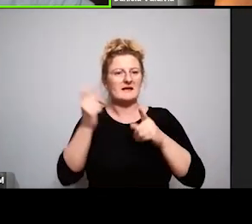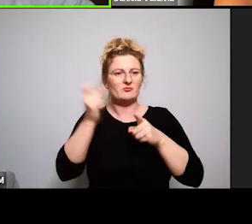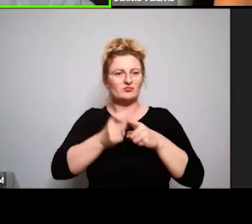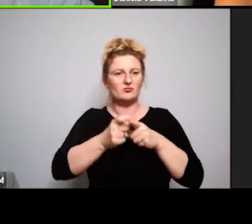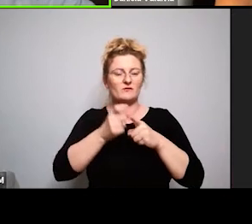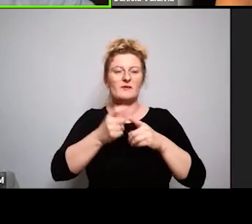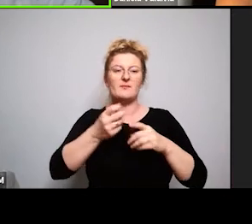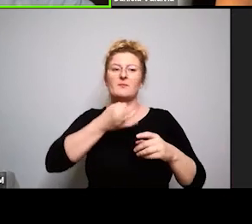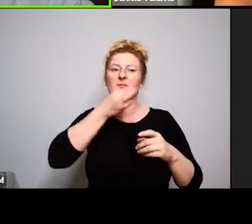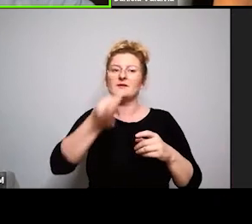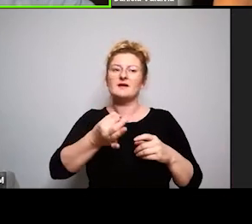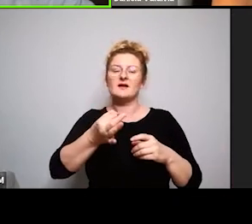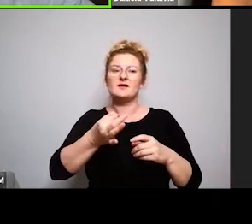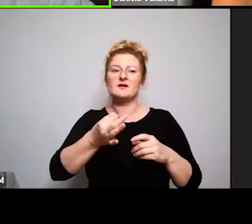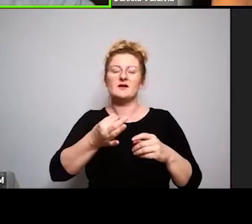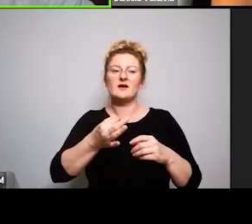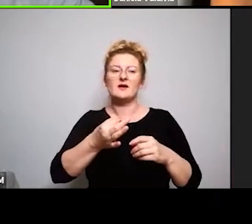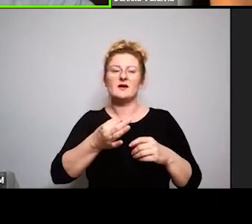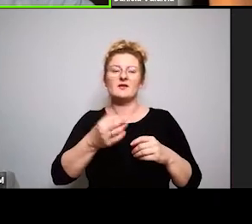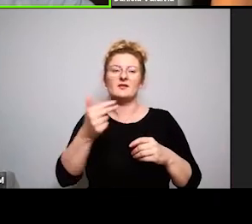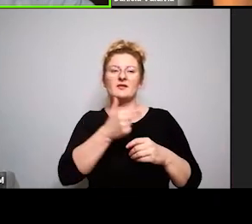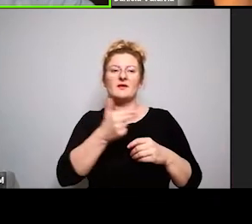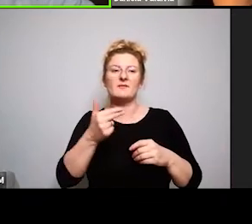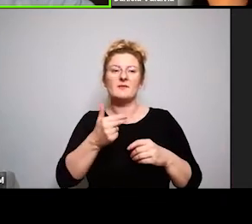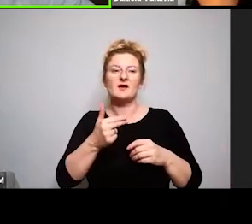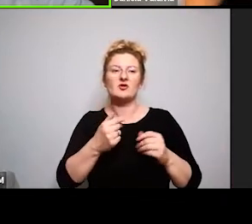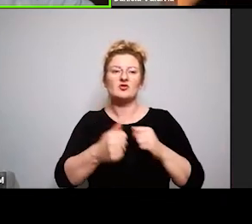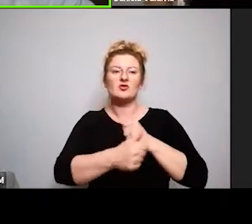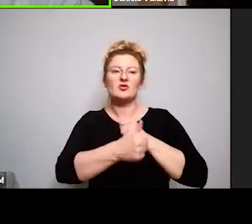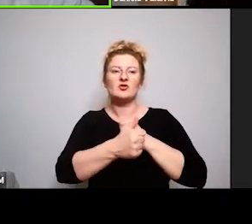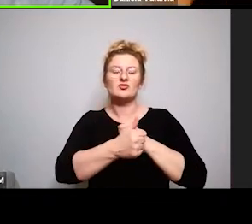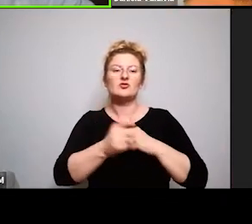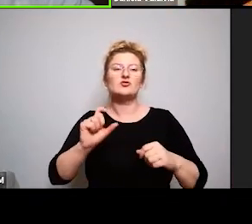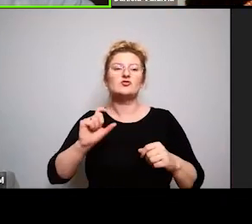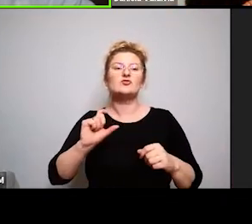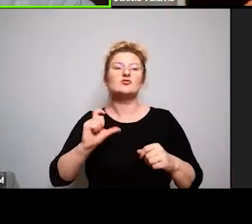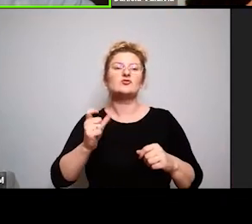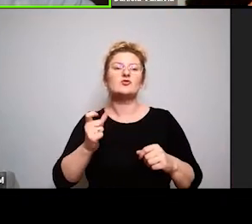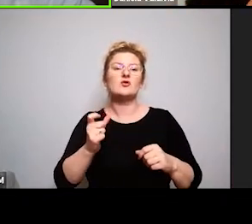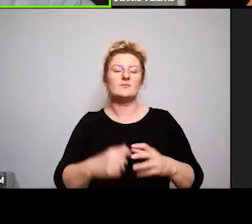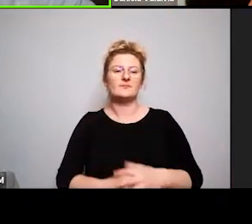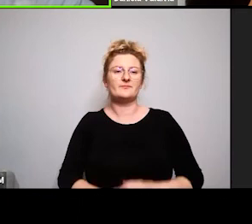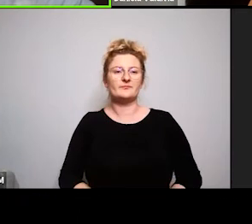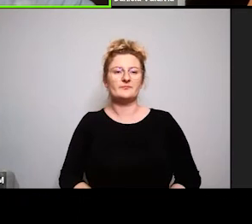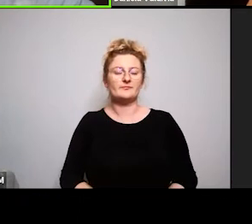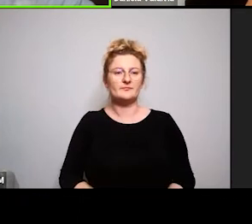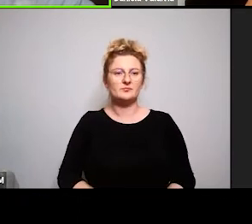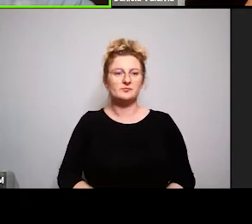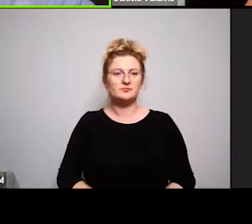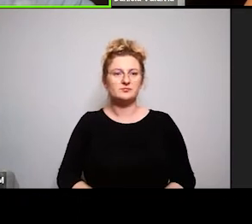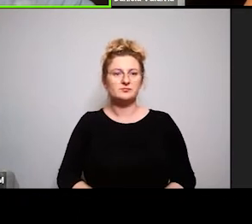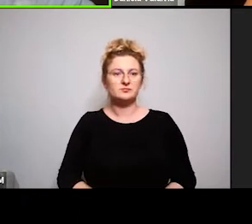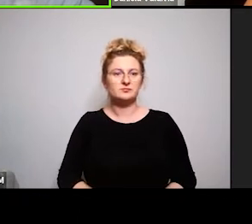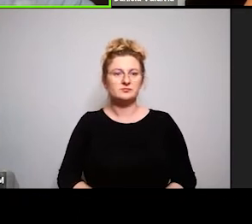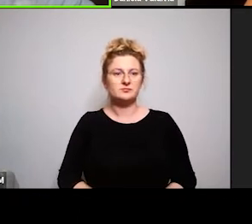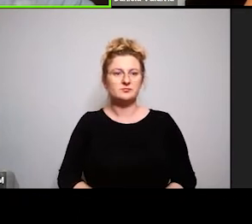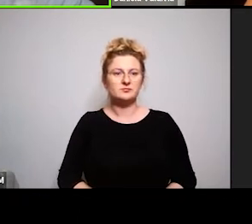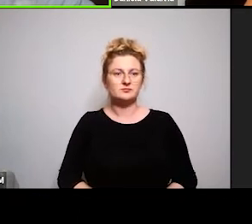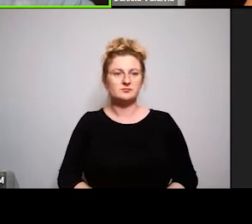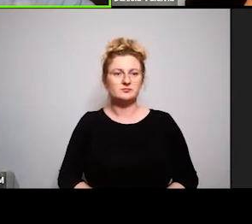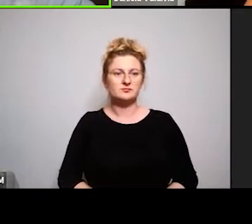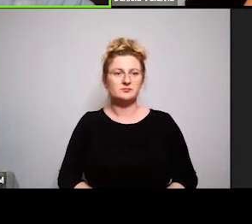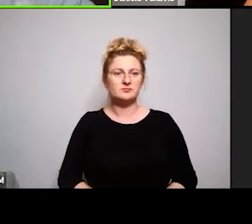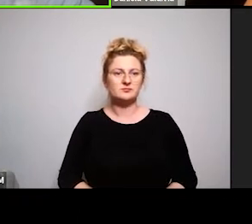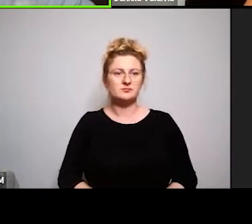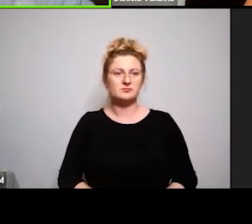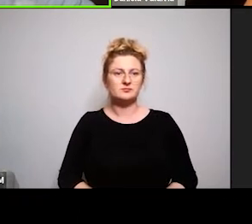youth worker to a youth worker, what would you say about direct reactions when you observe violent behaviors among